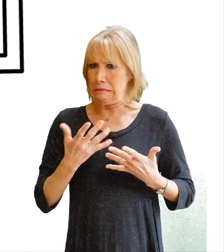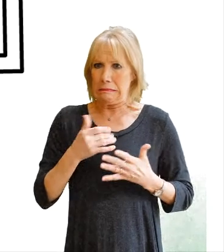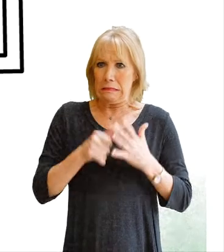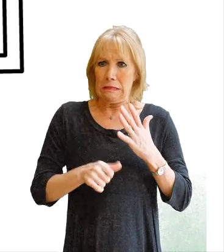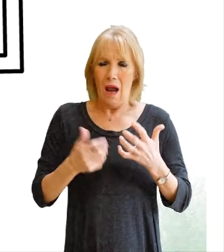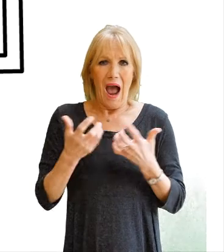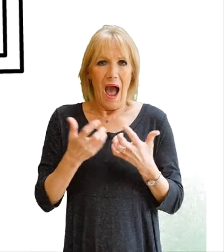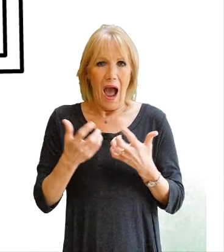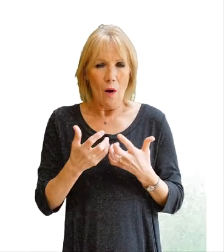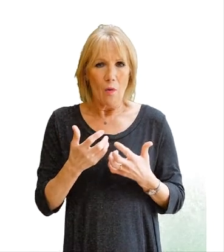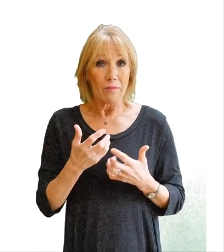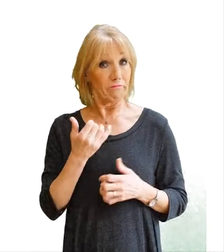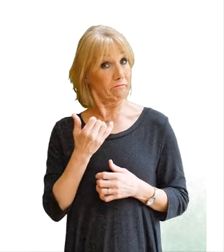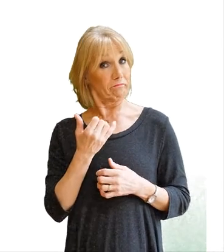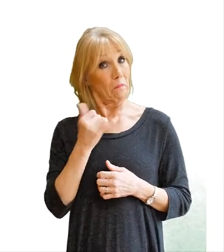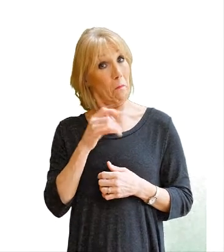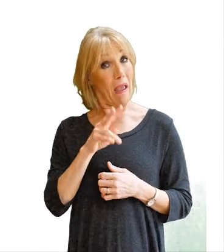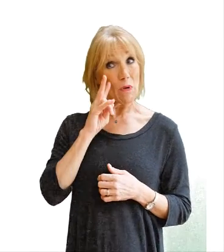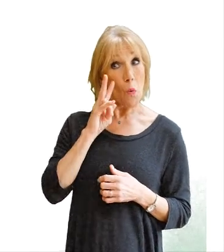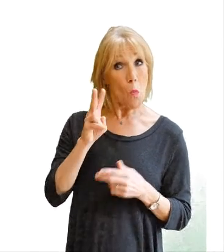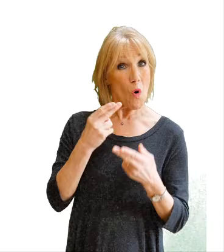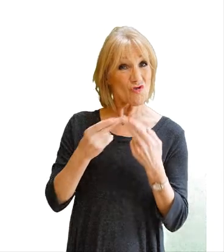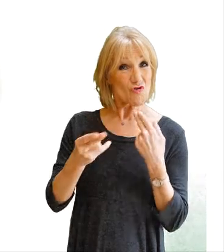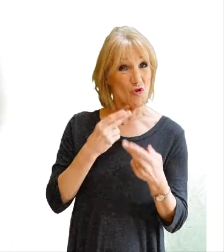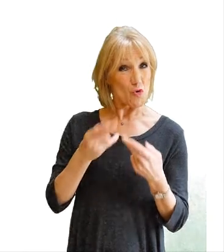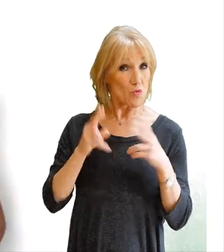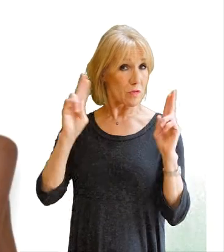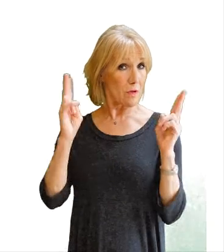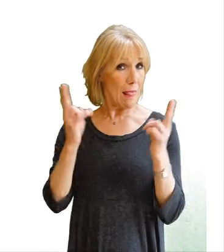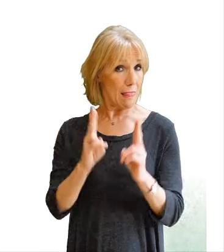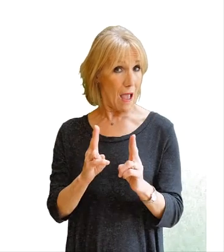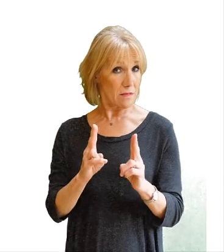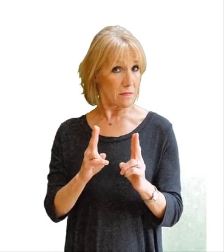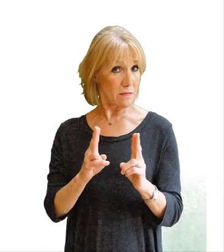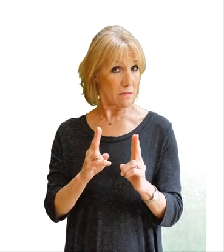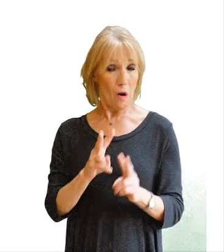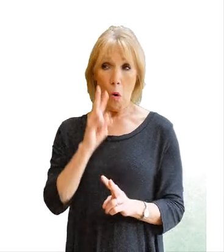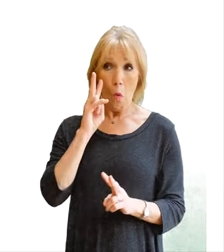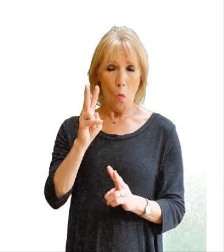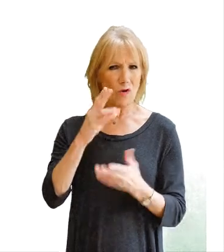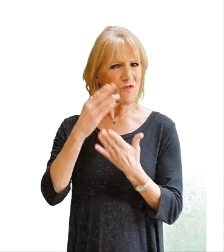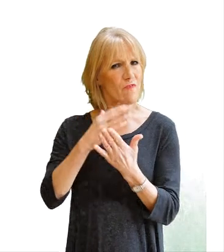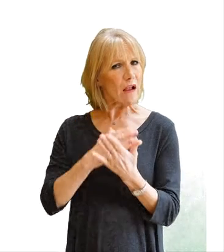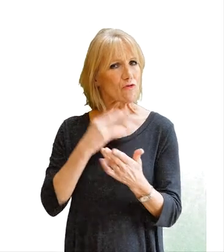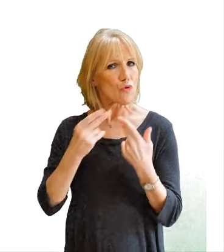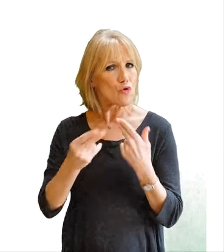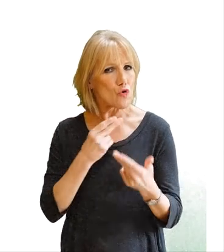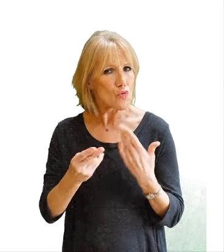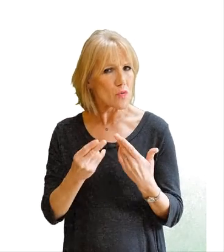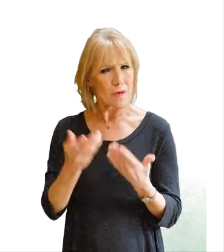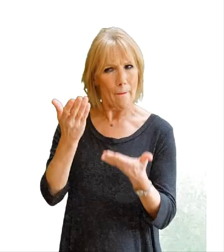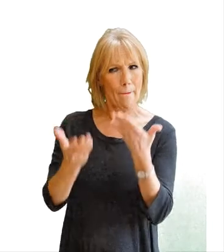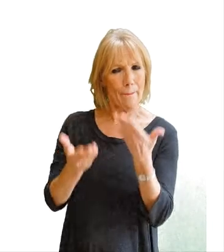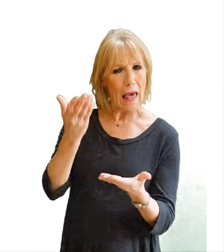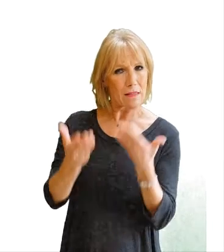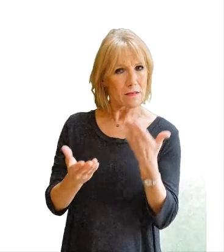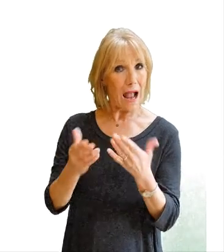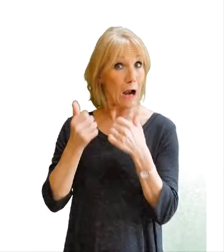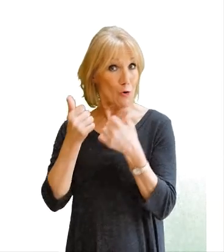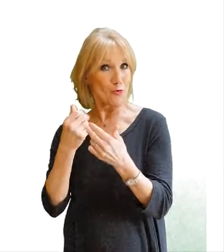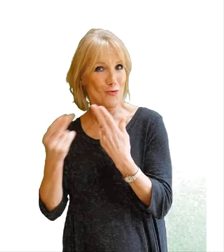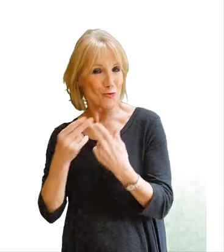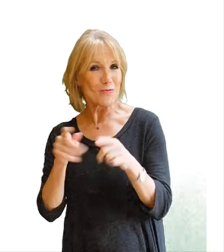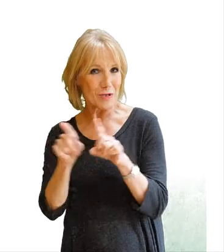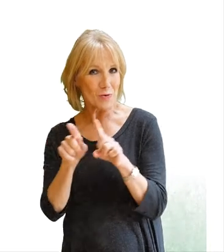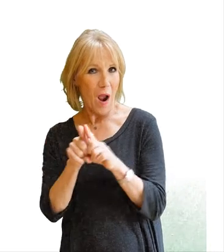help. Start with limiting the amount of news you watch. Listen to factual and balanced news with some good news stories too. It's